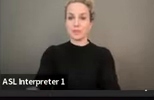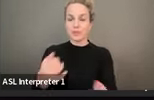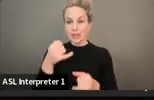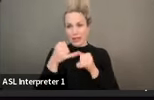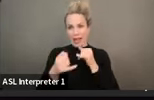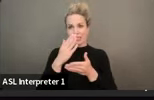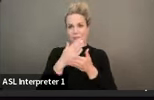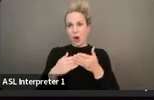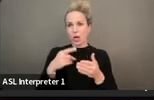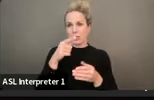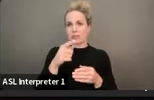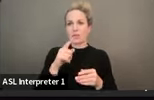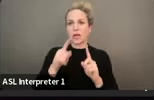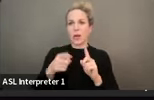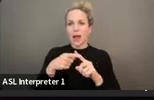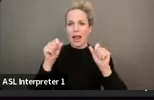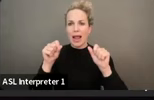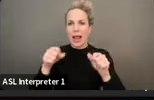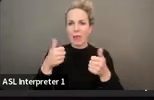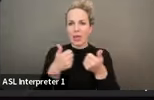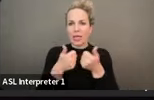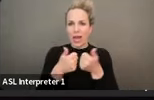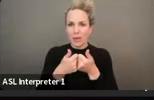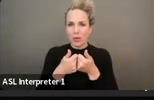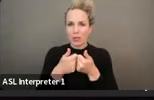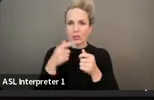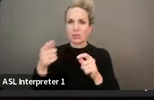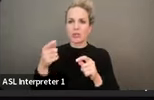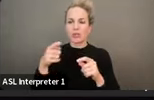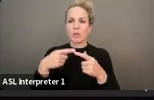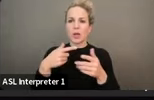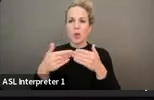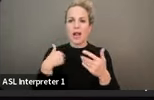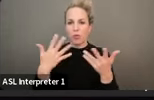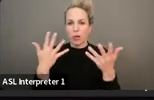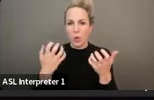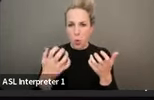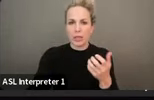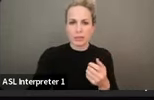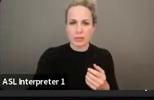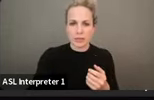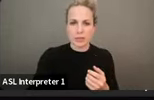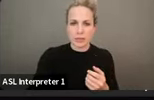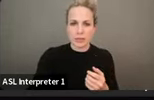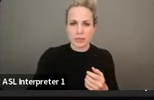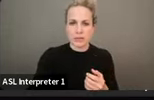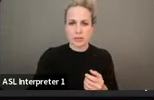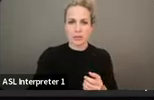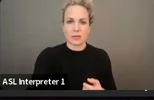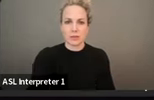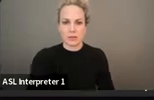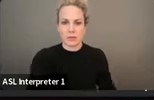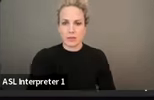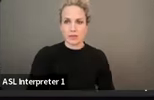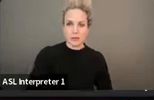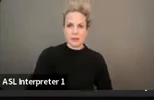development, AbleGamers, it is an art form that allows us to run, jump, and be whatever we want to be, right? I think that's so